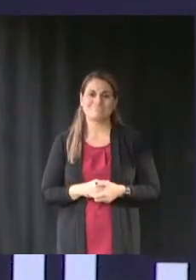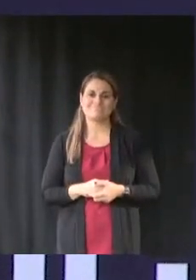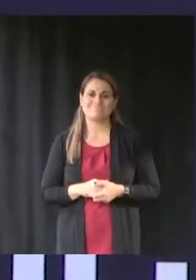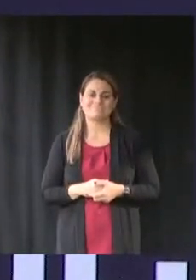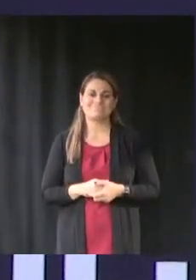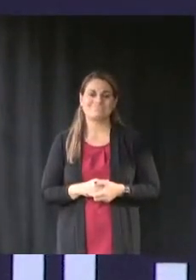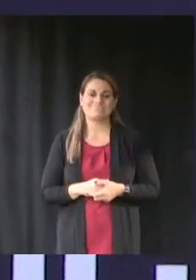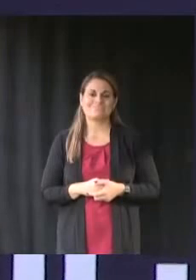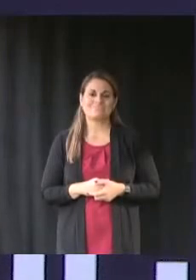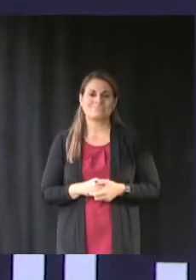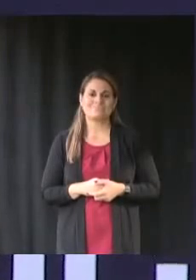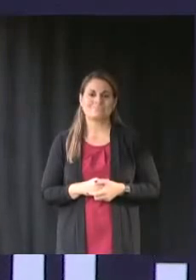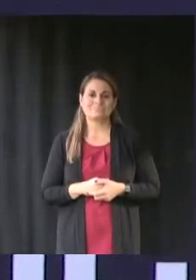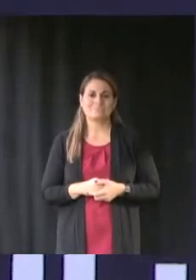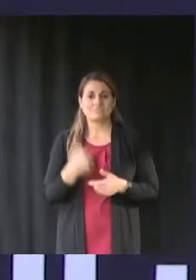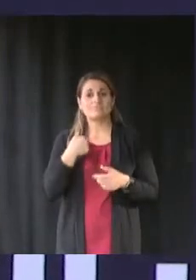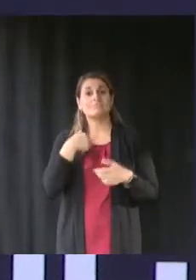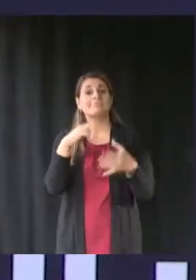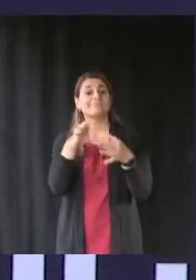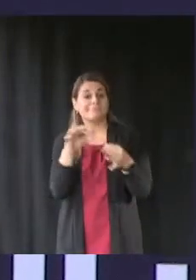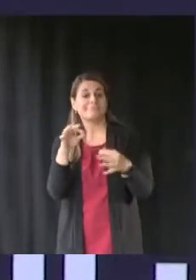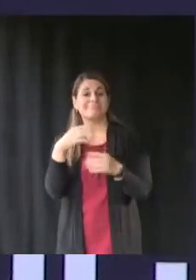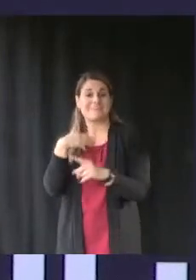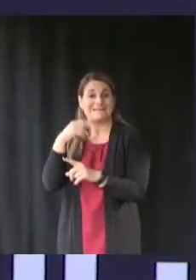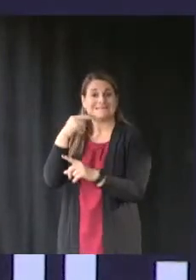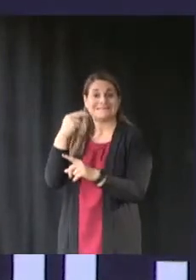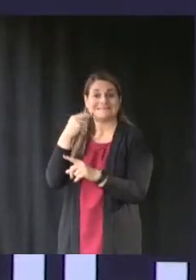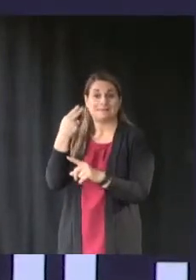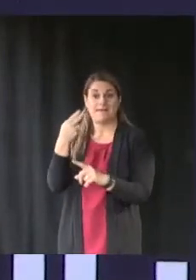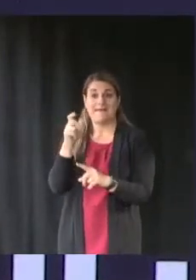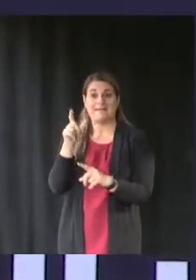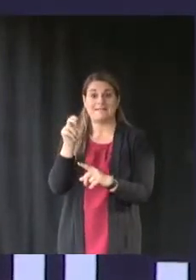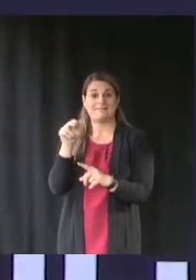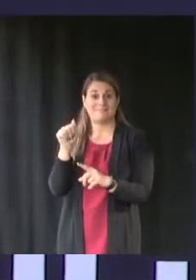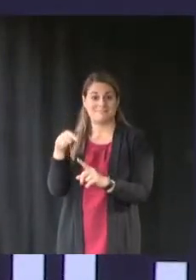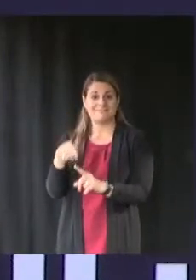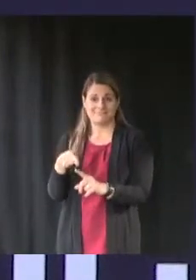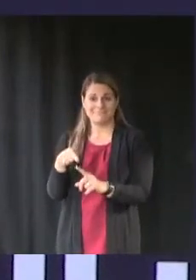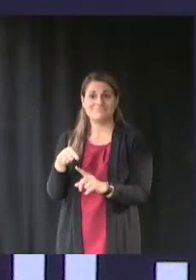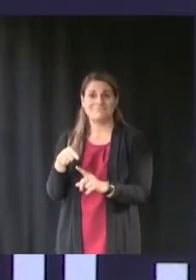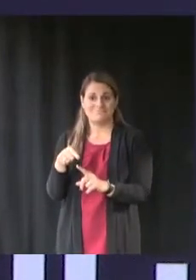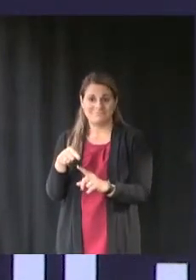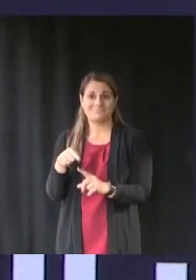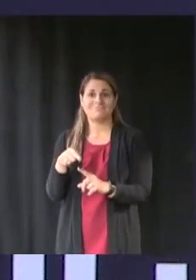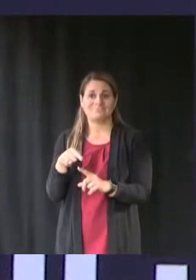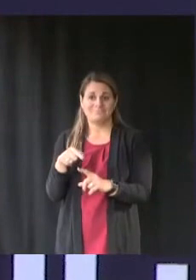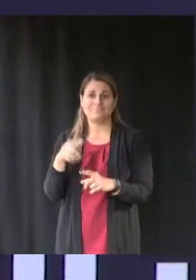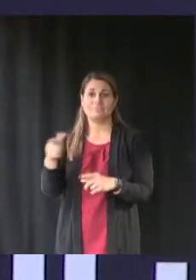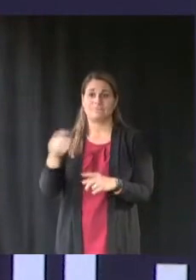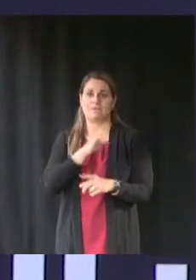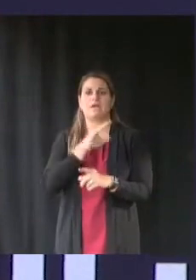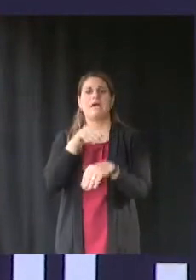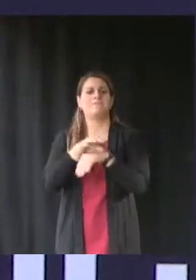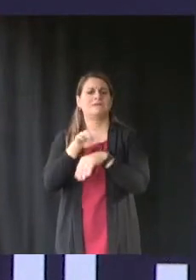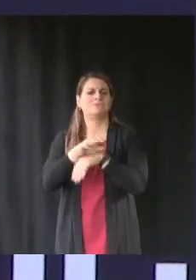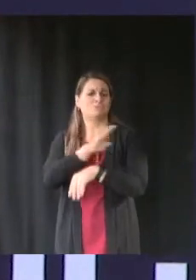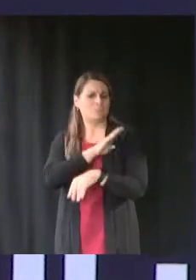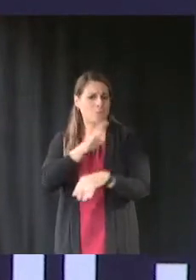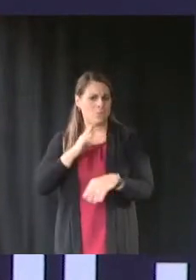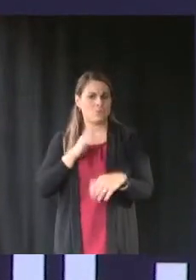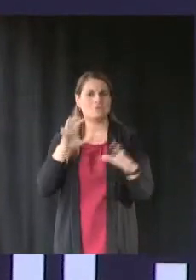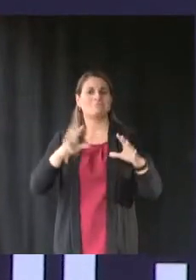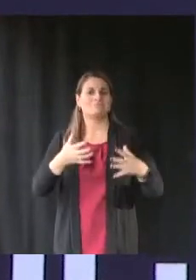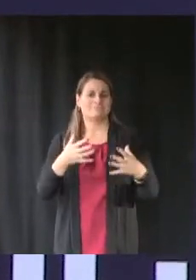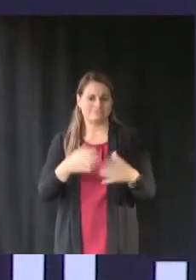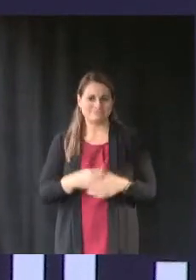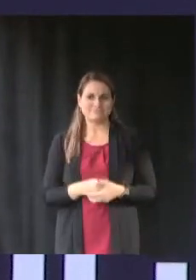I'll mention my niece, Helena Falks, who is the chairing of our advisory board, of which we have any number of members here today as well who